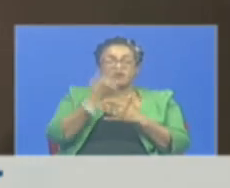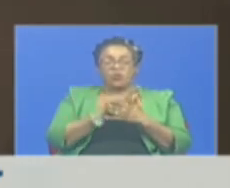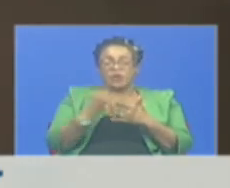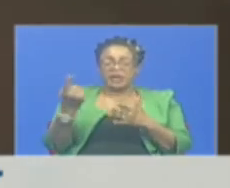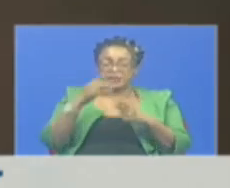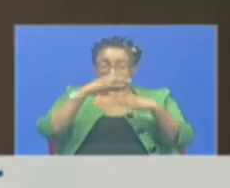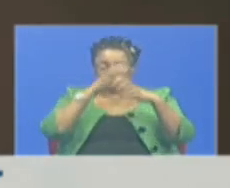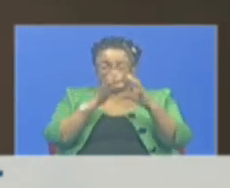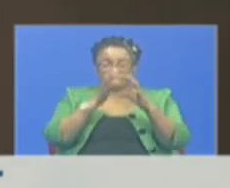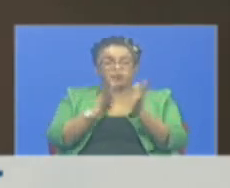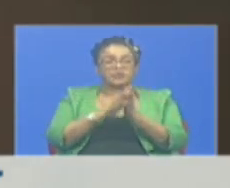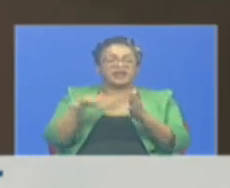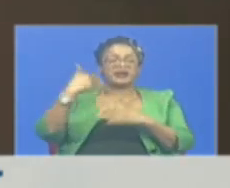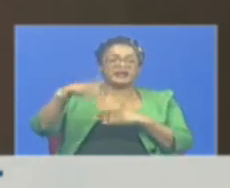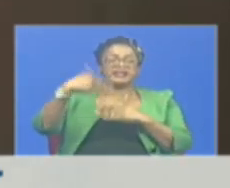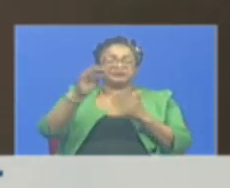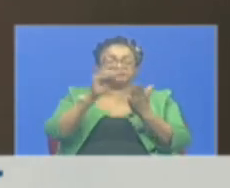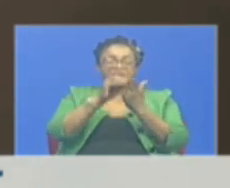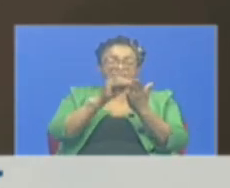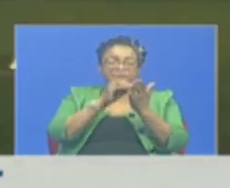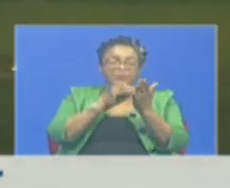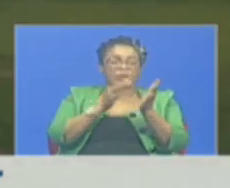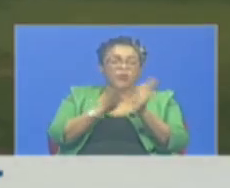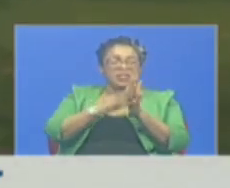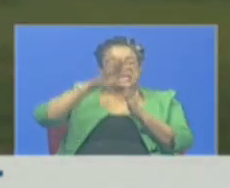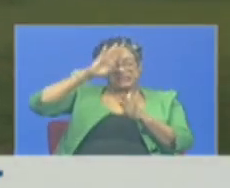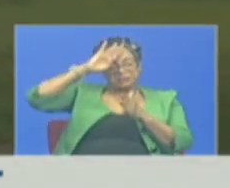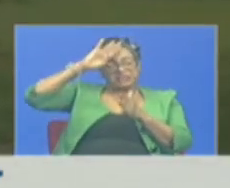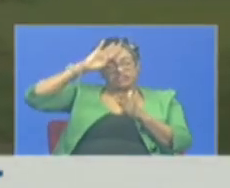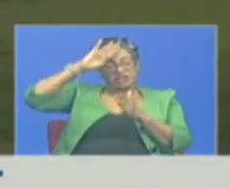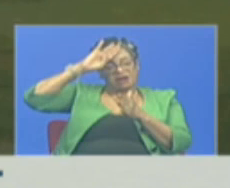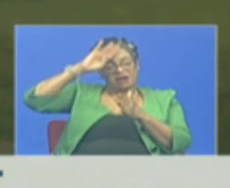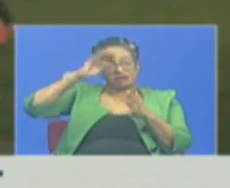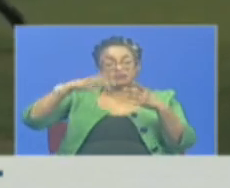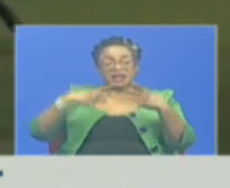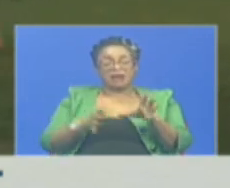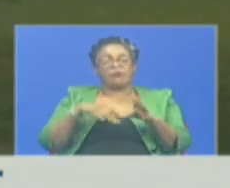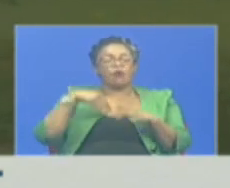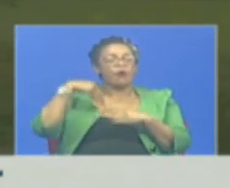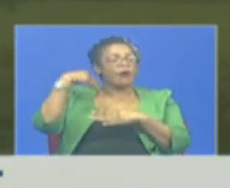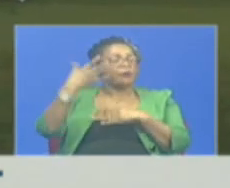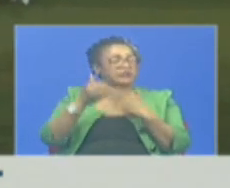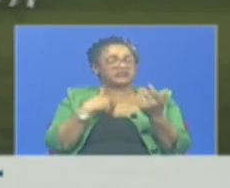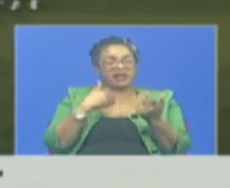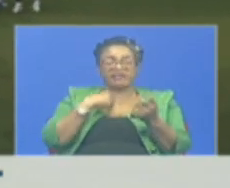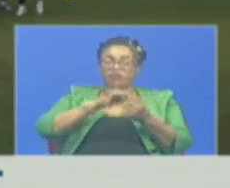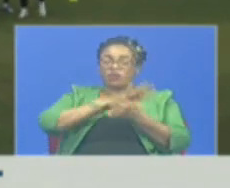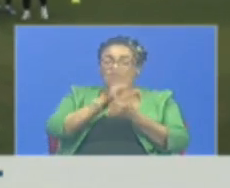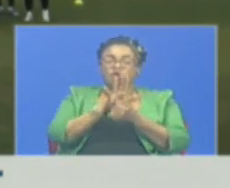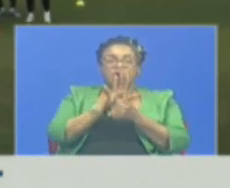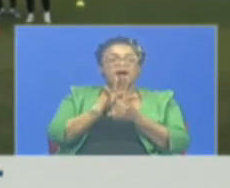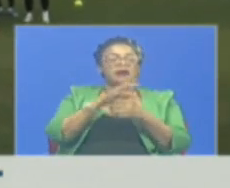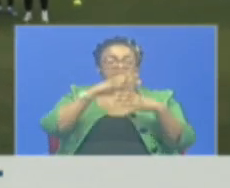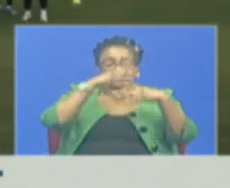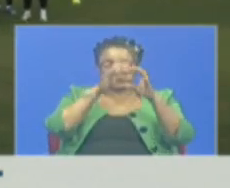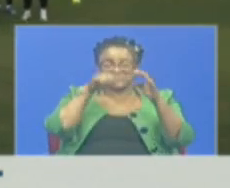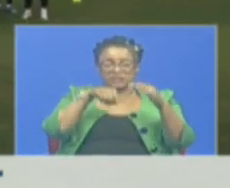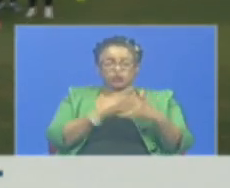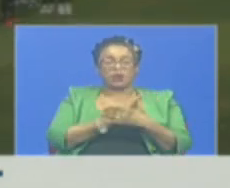pre-training questionnaire and temperature check. Clubs have been carrying out coronavirus testing this weekend.